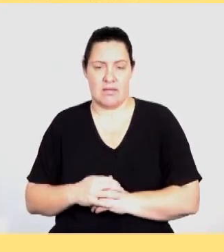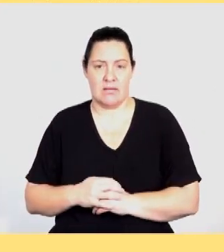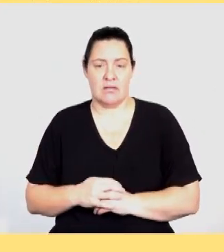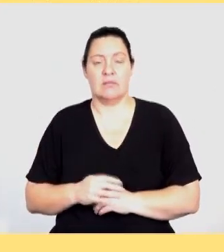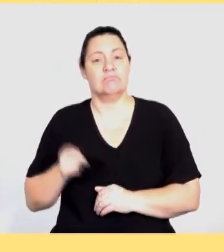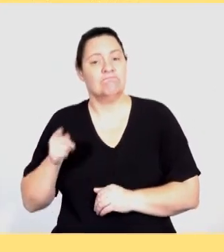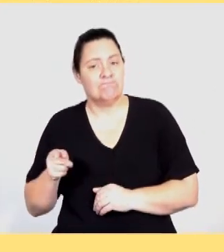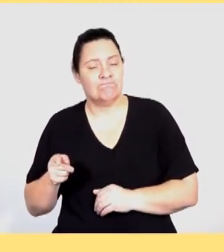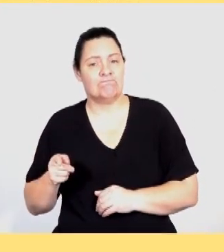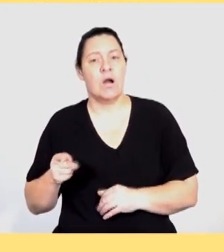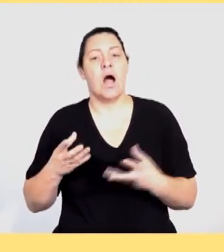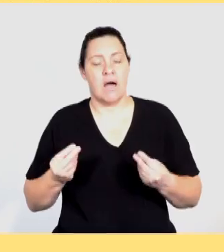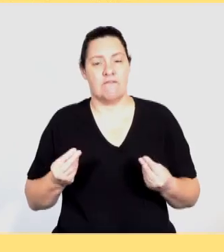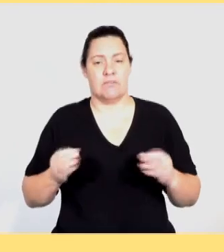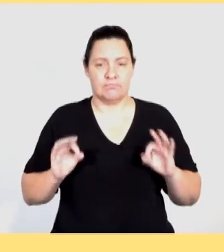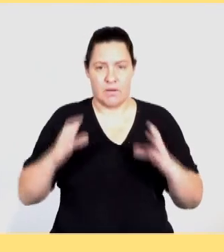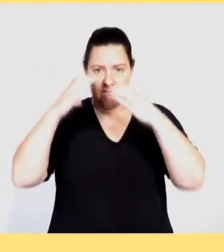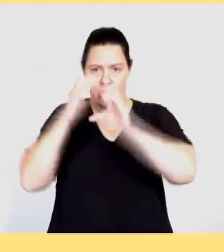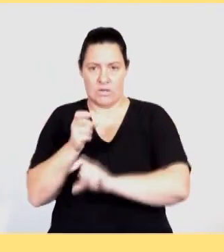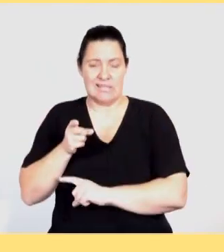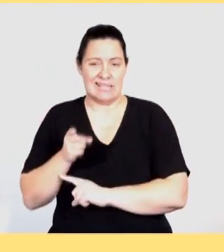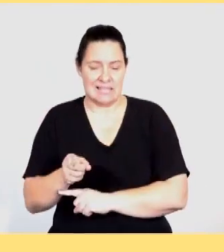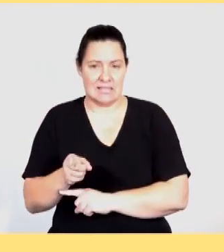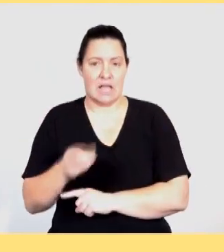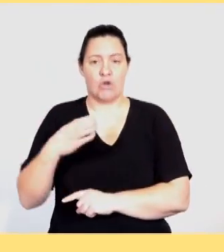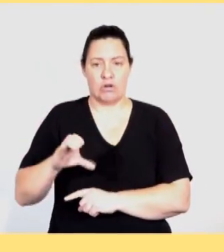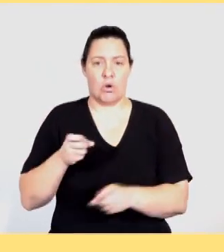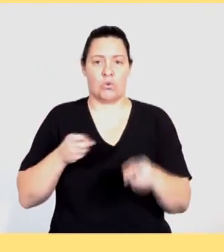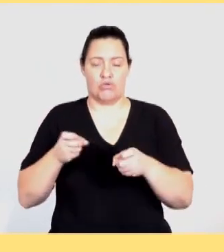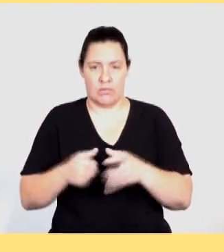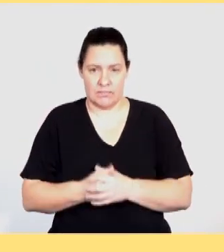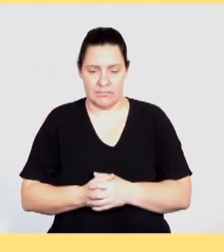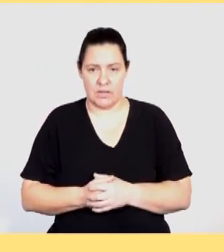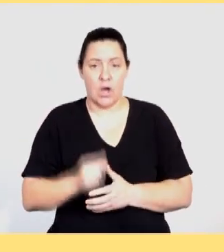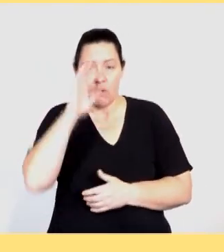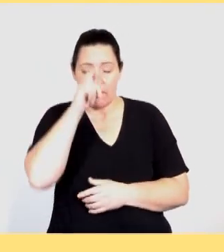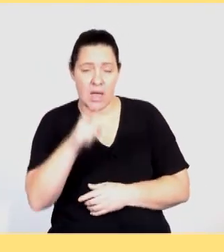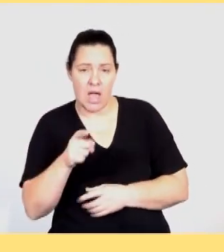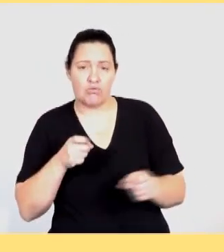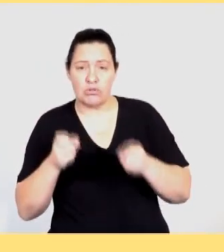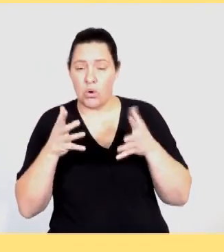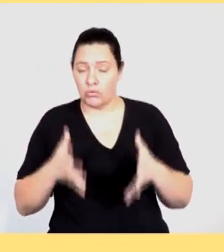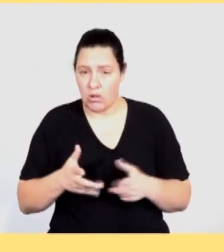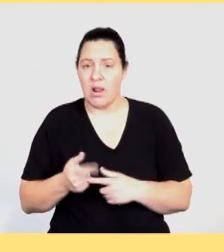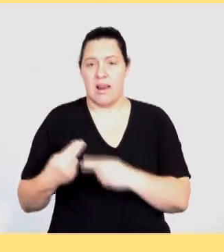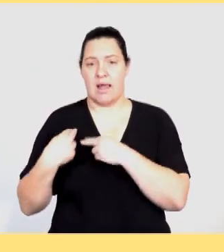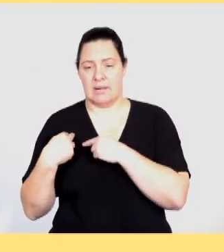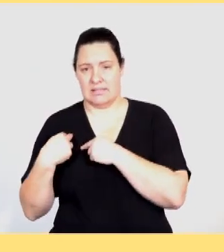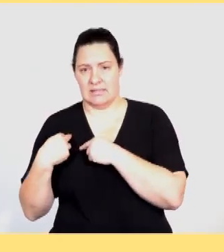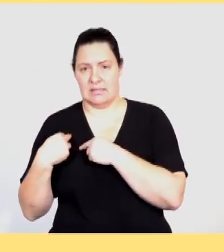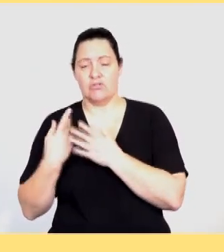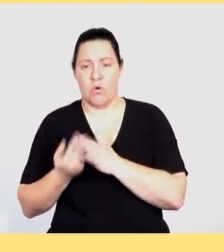general ledger. In this case, we are going to focus on our creditors control. Remember, creditors control